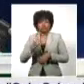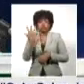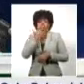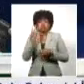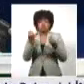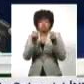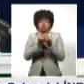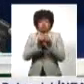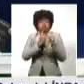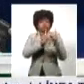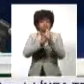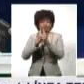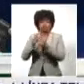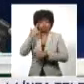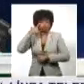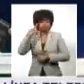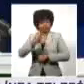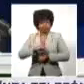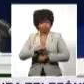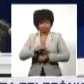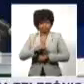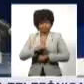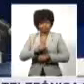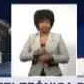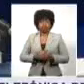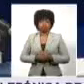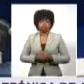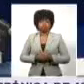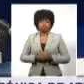source of infection is being investigated.